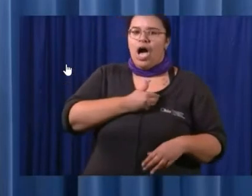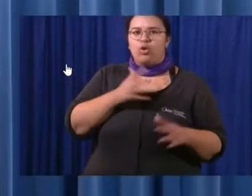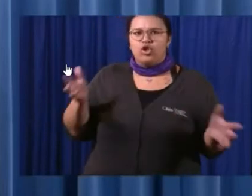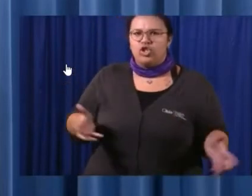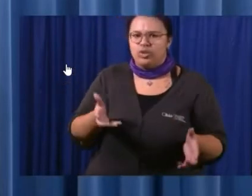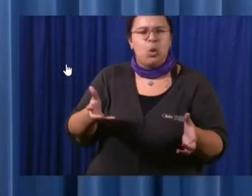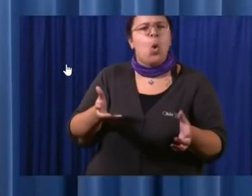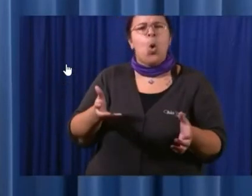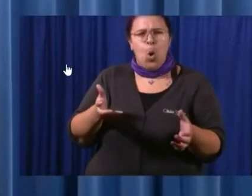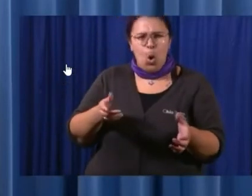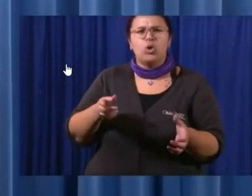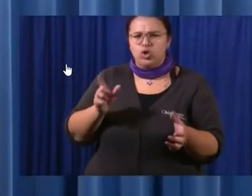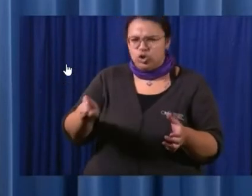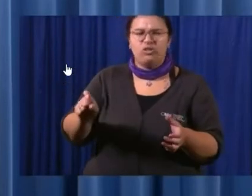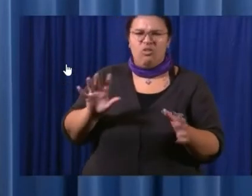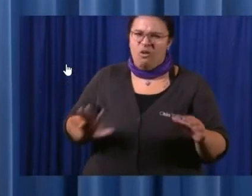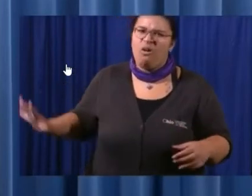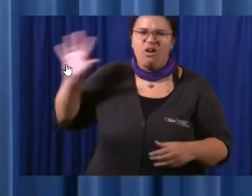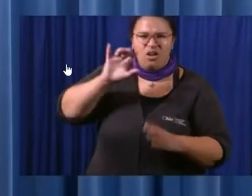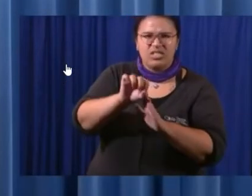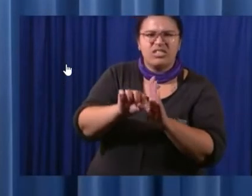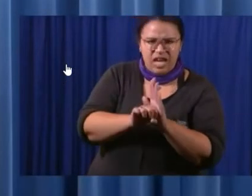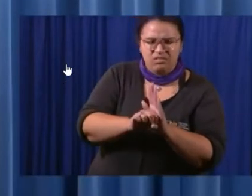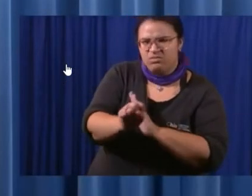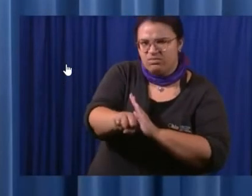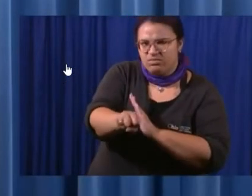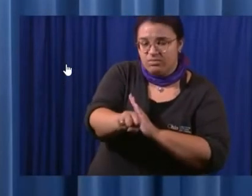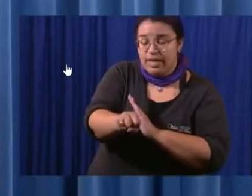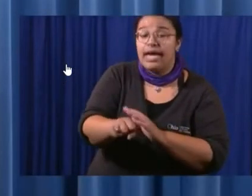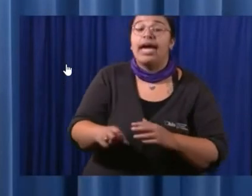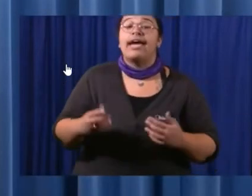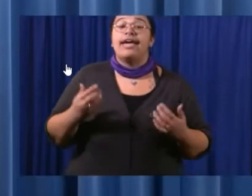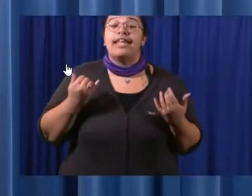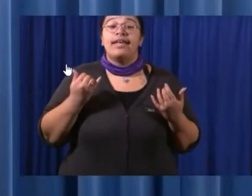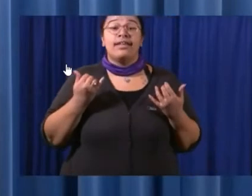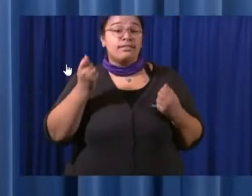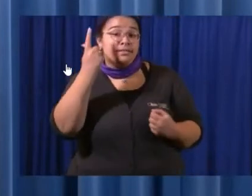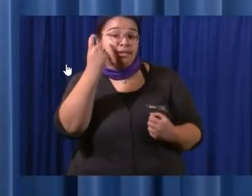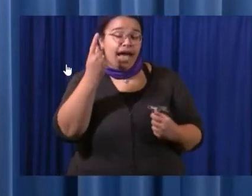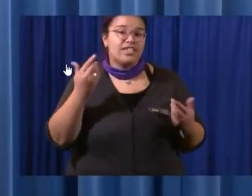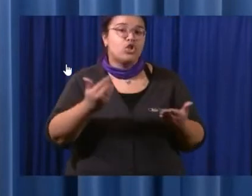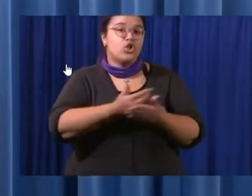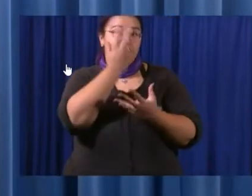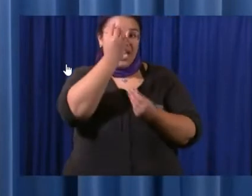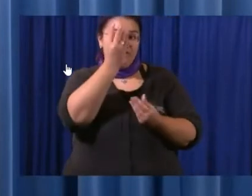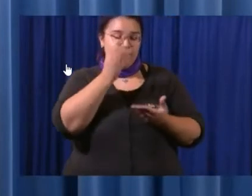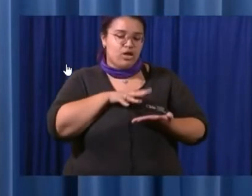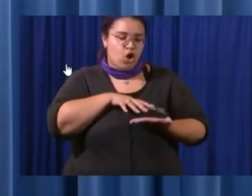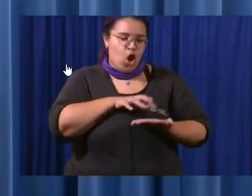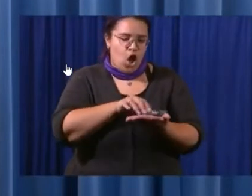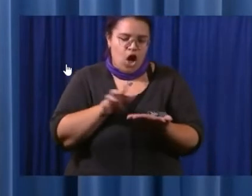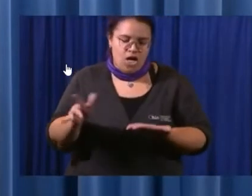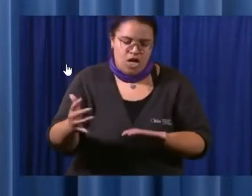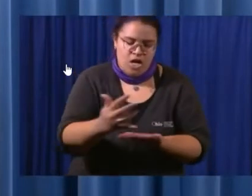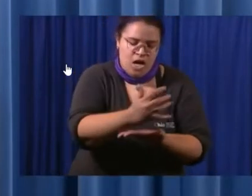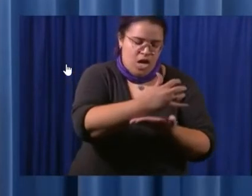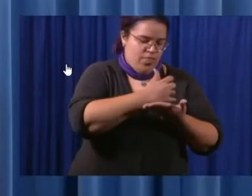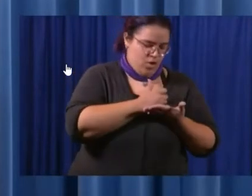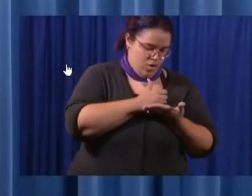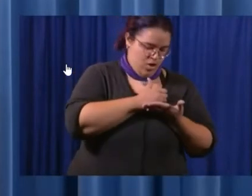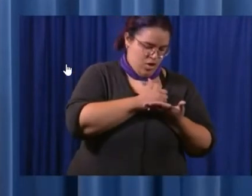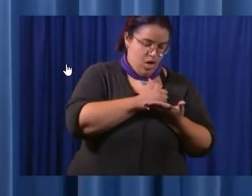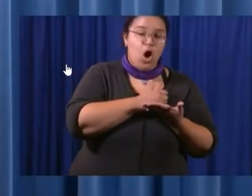information, if it's necessary to go further and take actions, we will be able to pinpoint those and to take